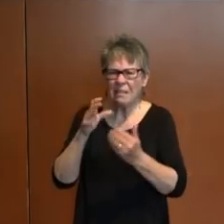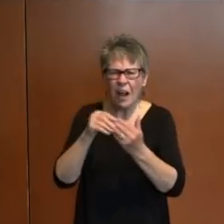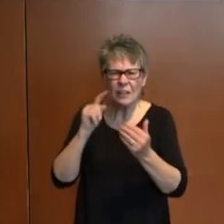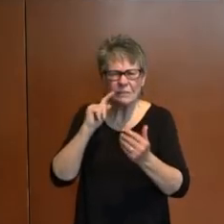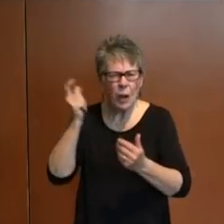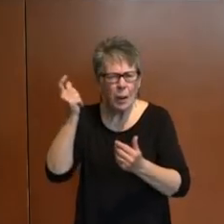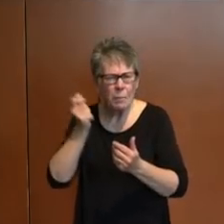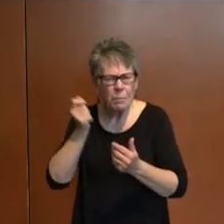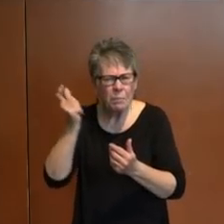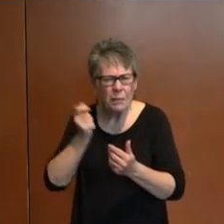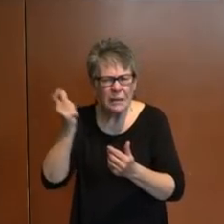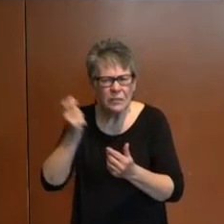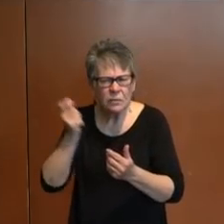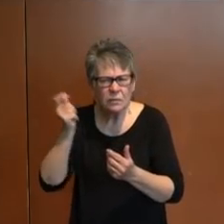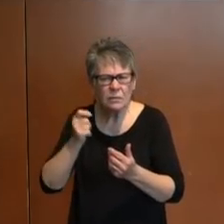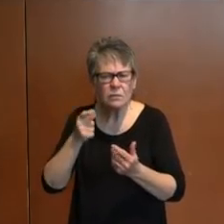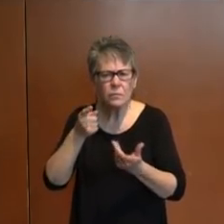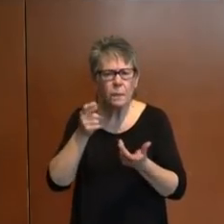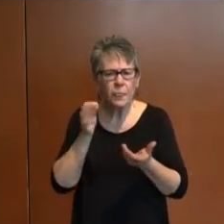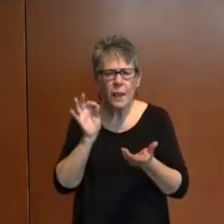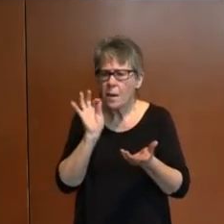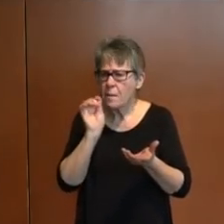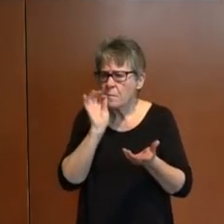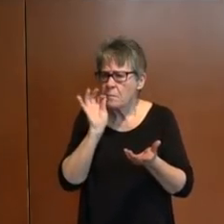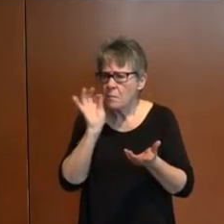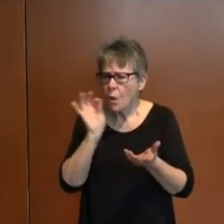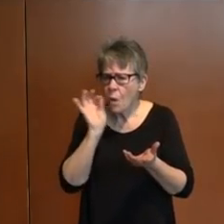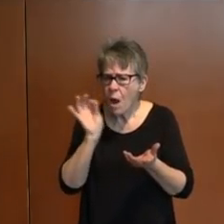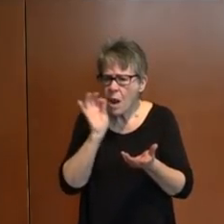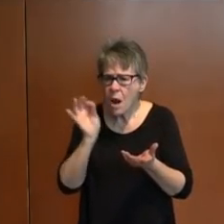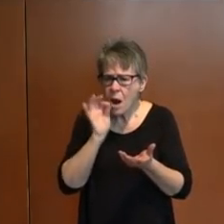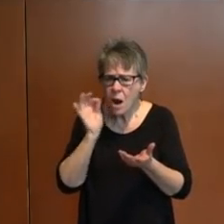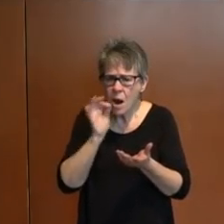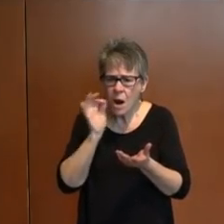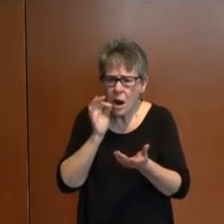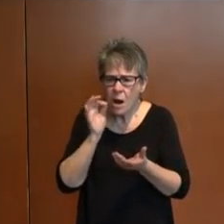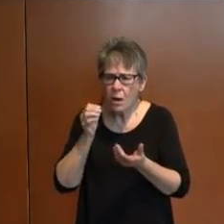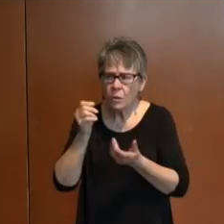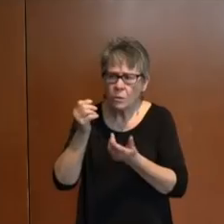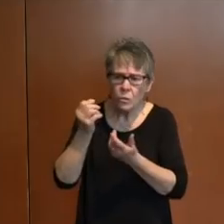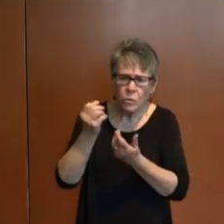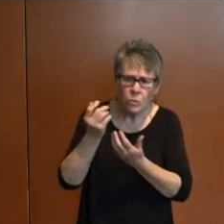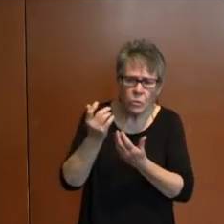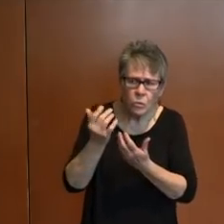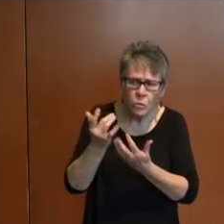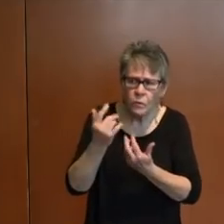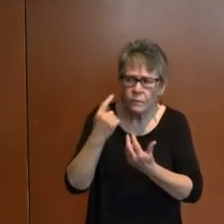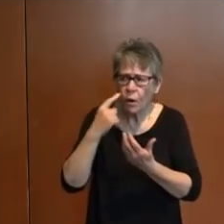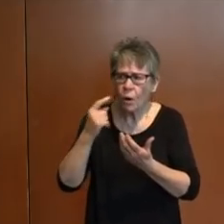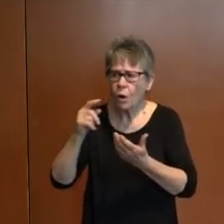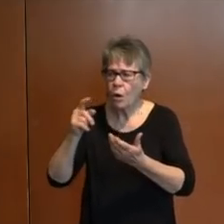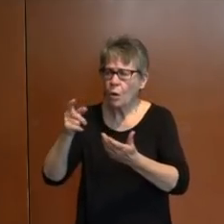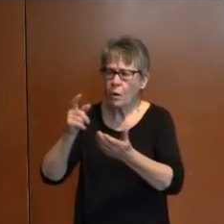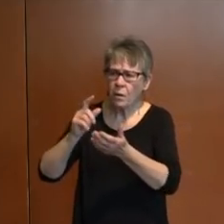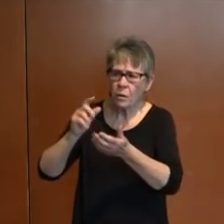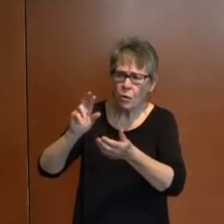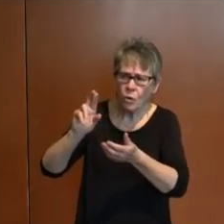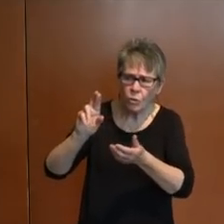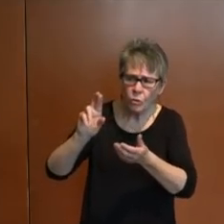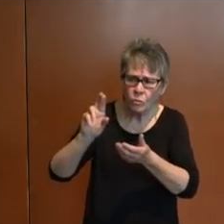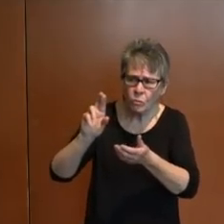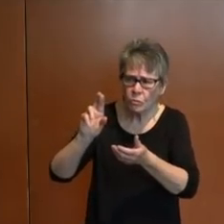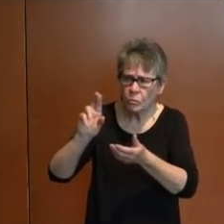the state wait for the referendum to legalize, or do we need those revenues now? And do you have any intention to push